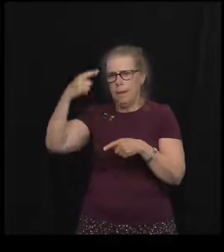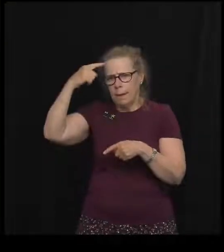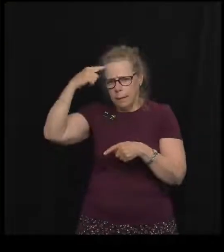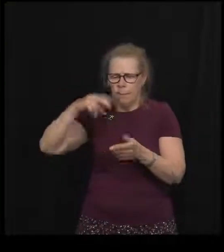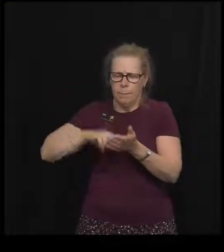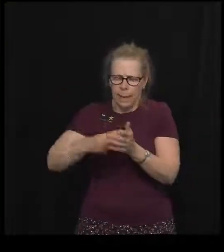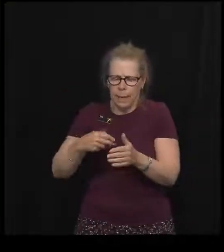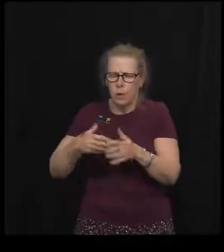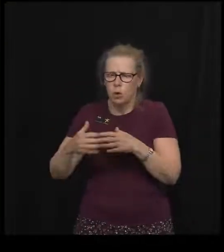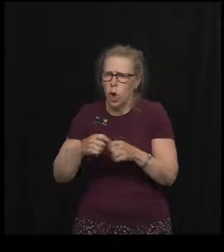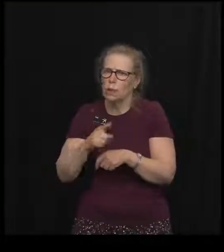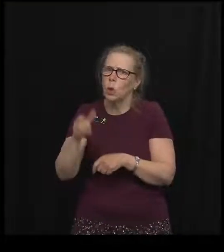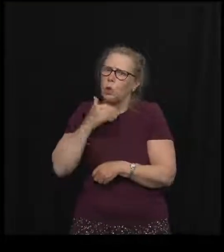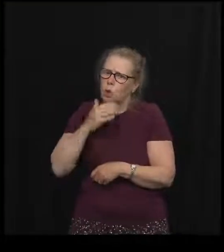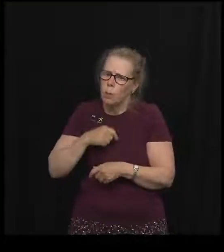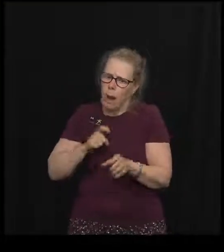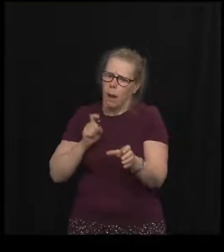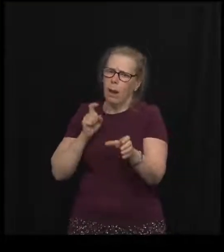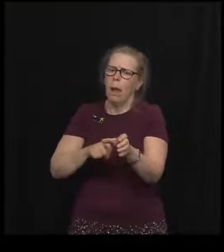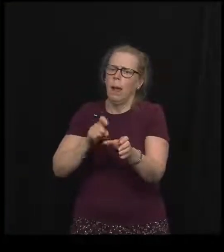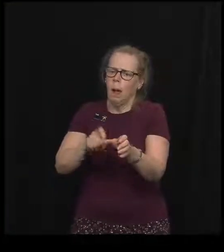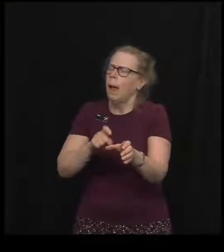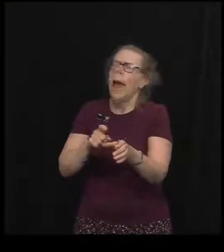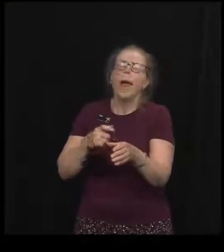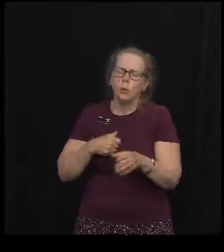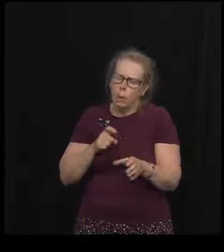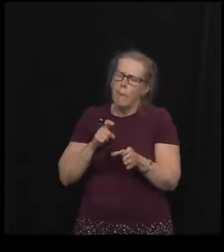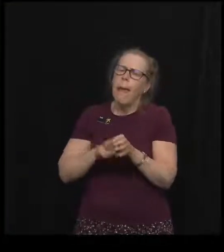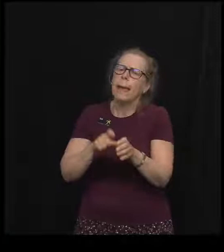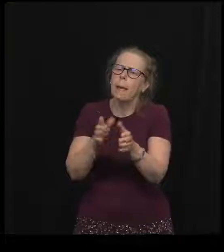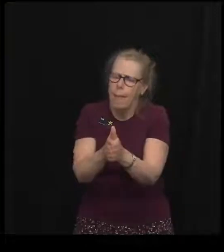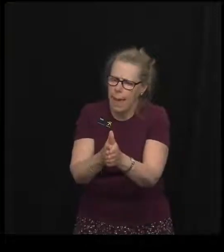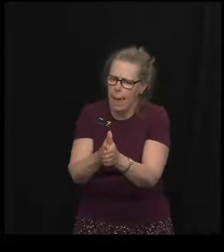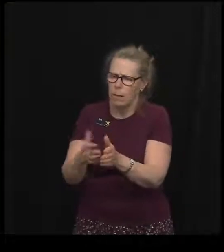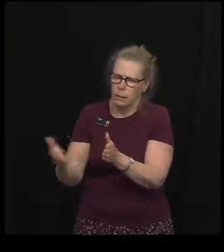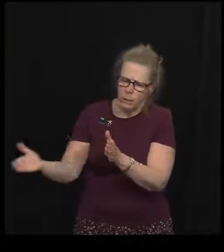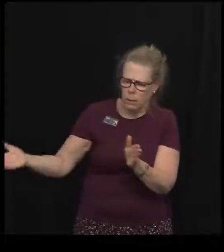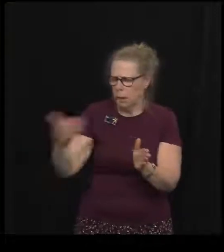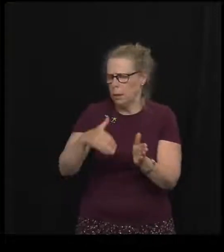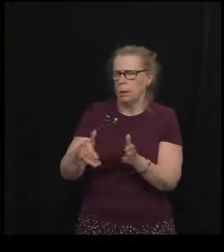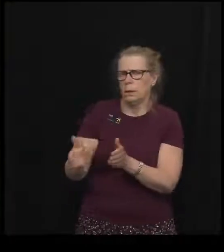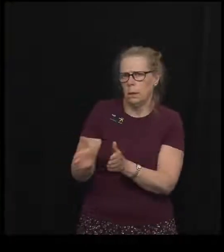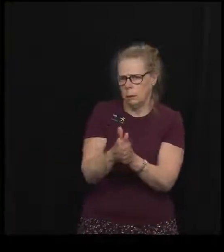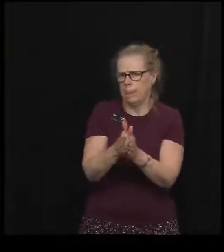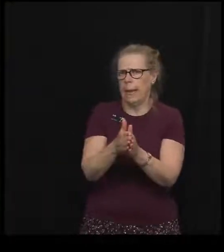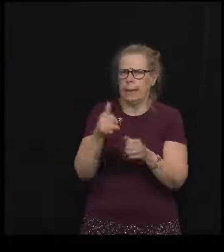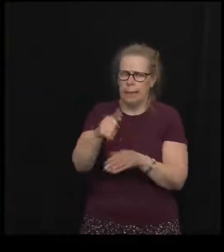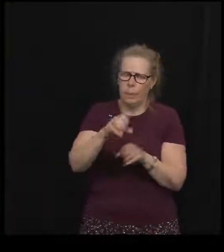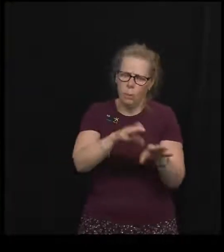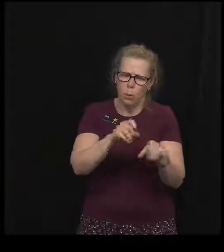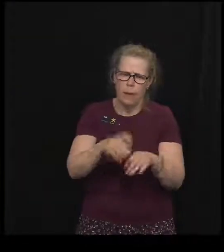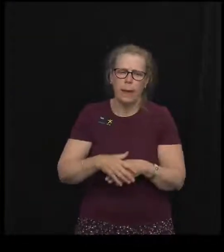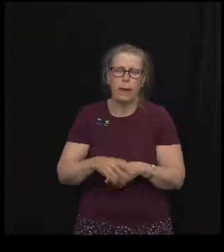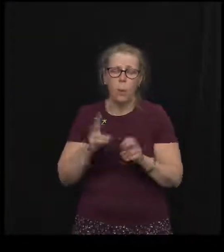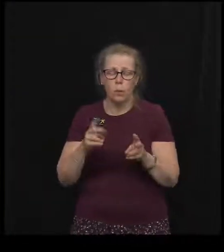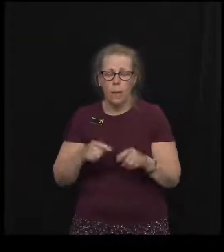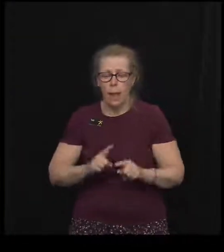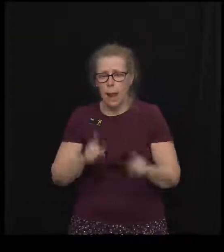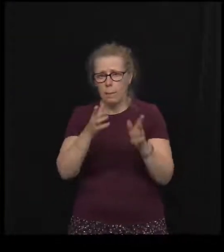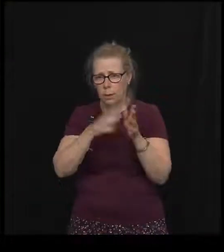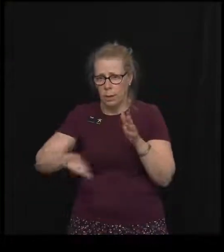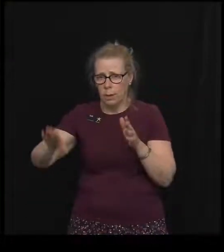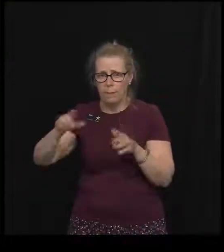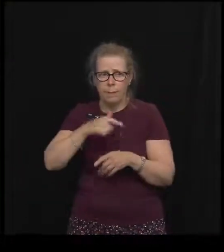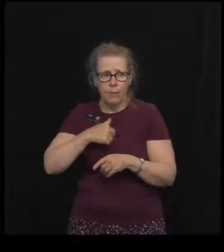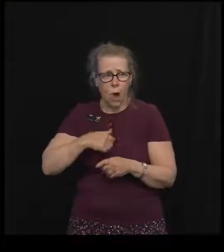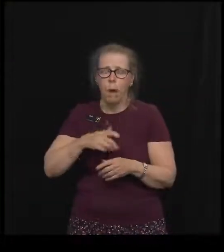fantastic instrument, and I hope we're going to launch it in Sweden, called U-Reporters. Because often also in Almedalen, we have brilliant young